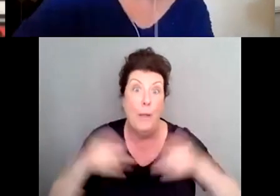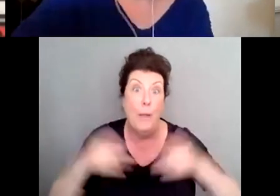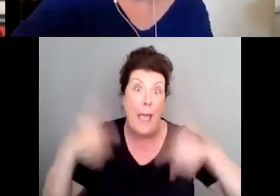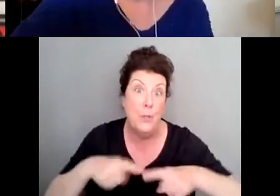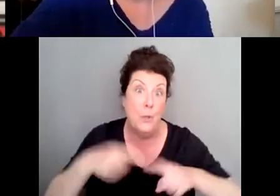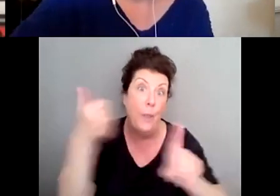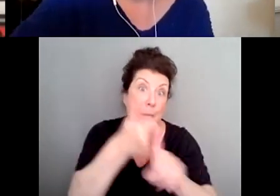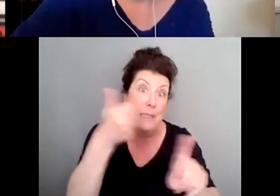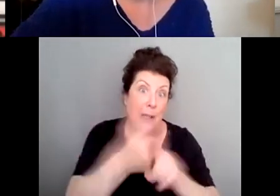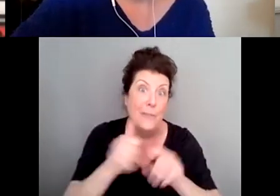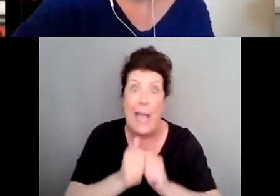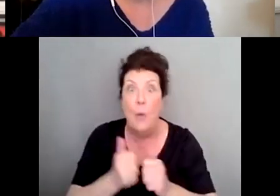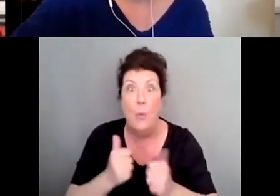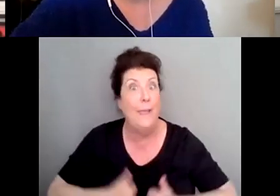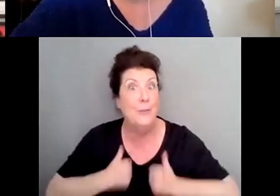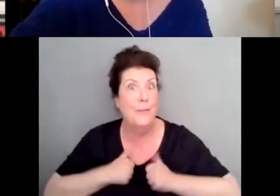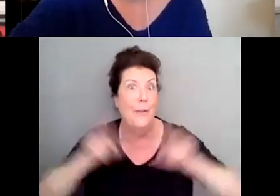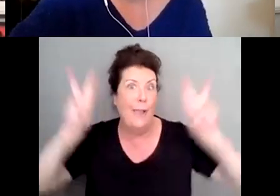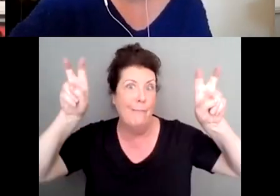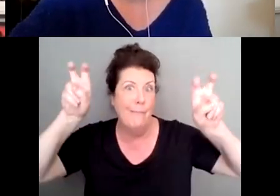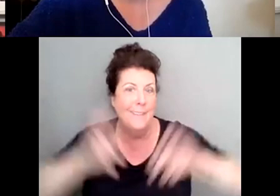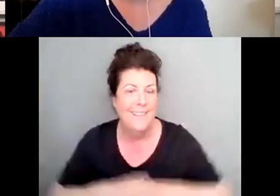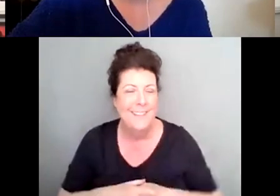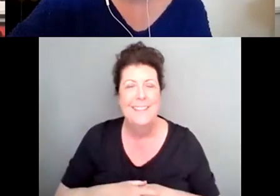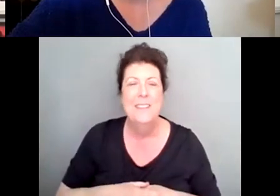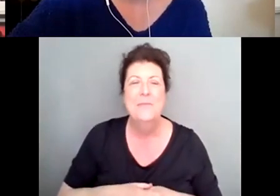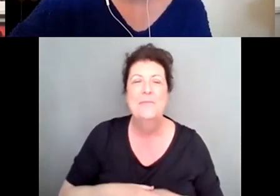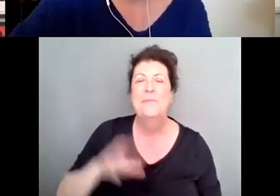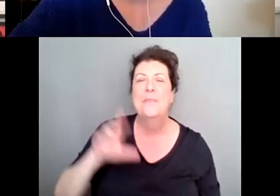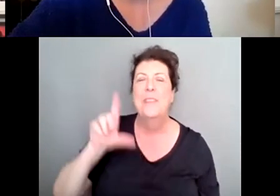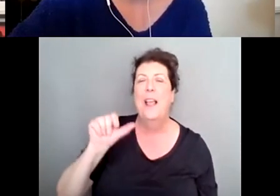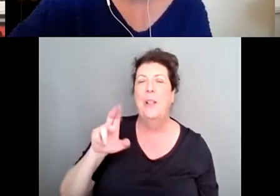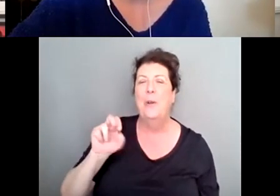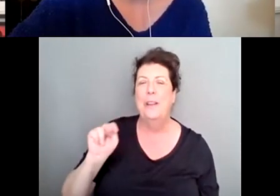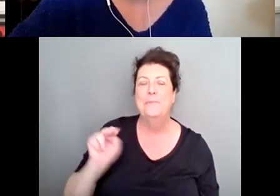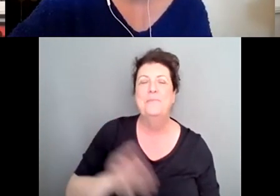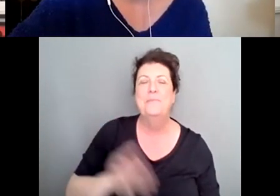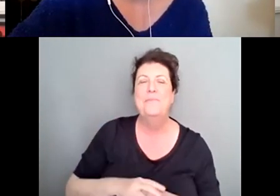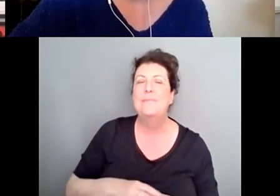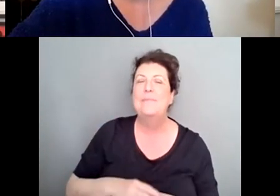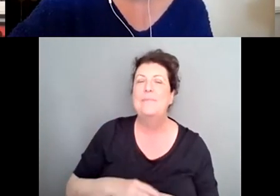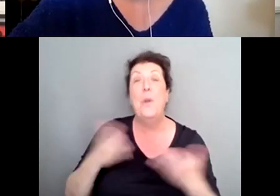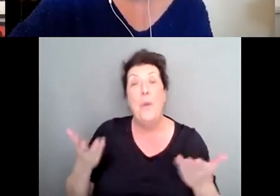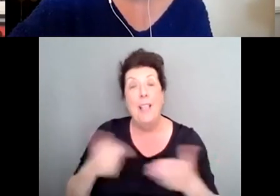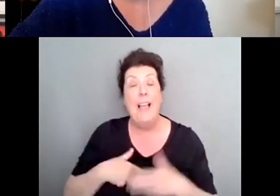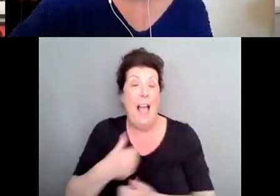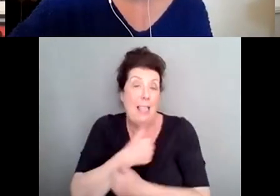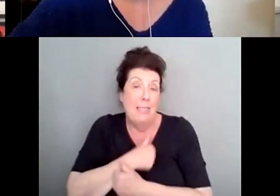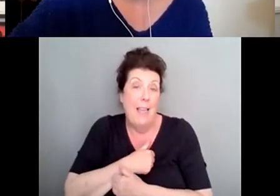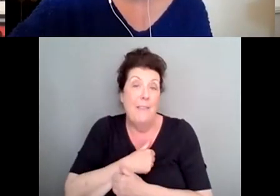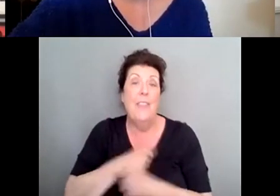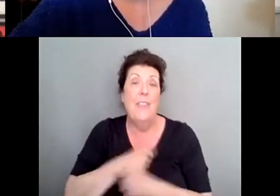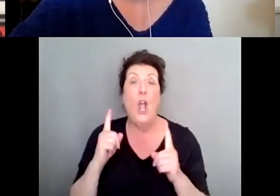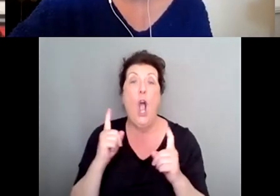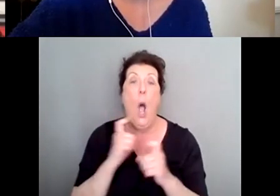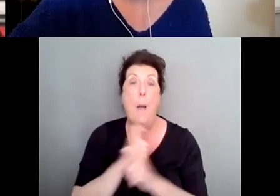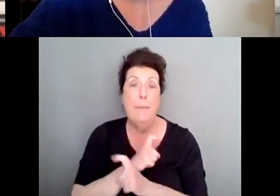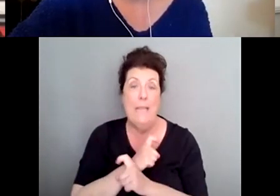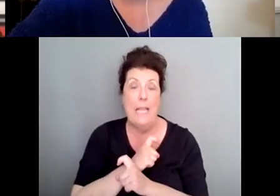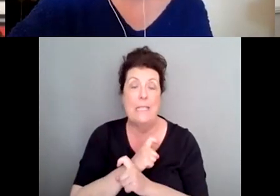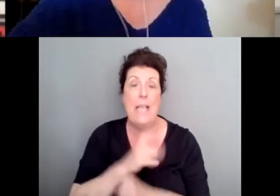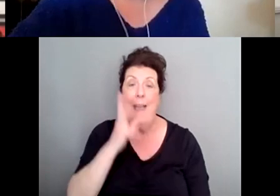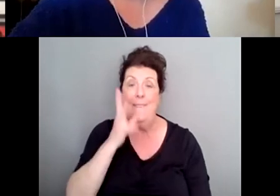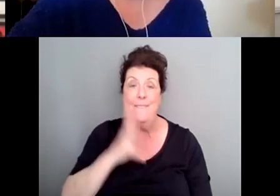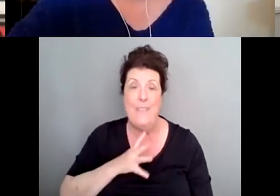That's great. Um, well, uh, I loved, um, the complex female protagonists of all the nominated